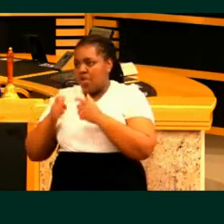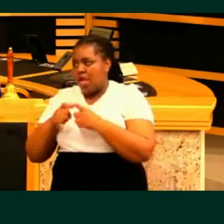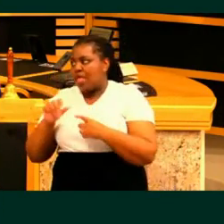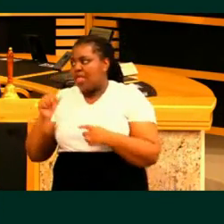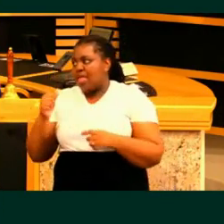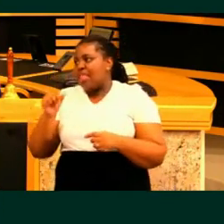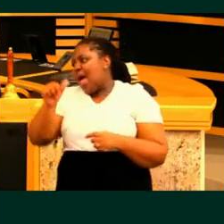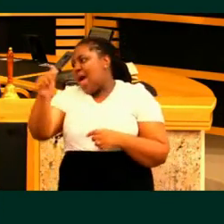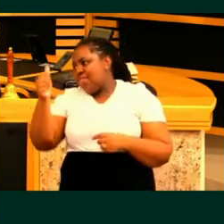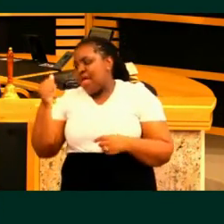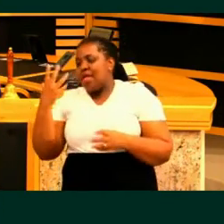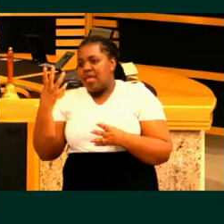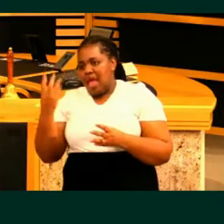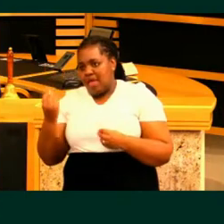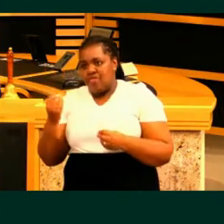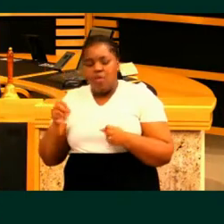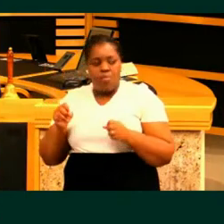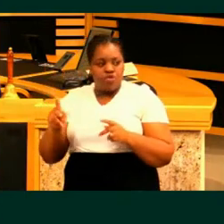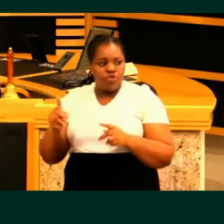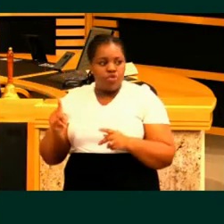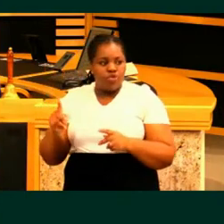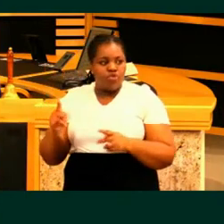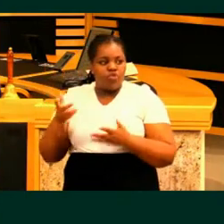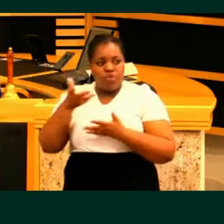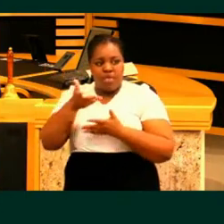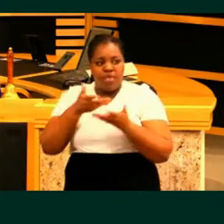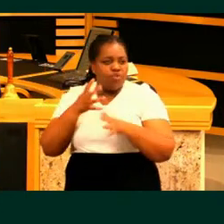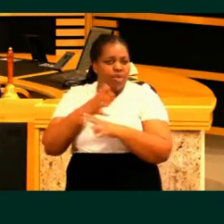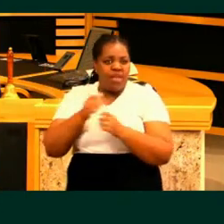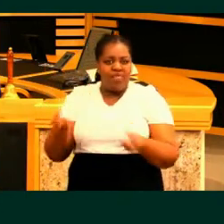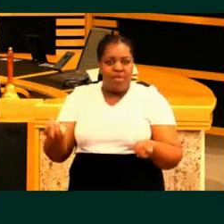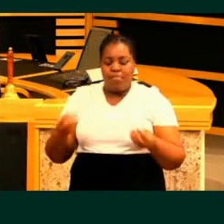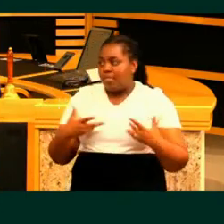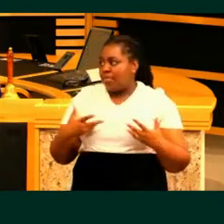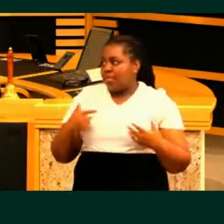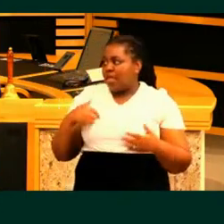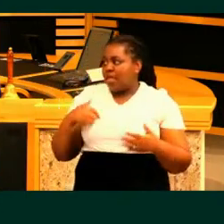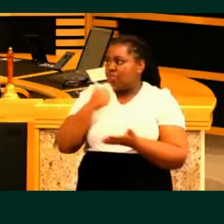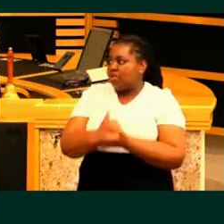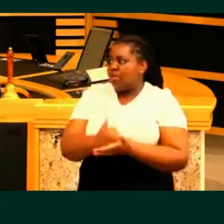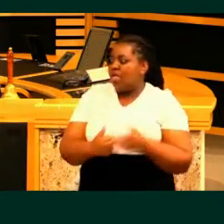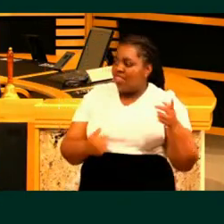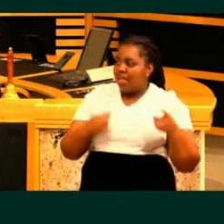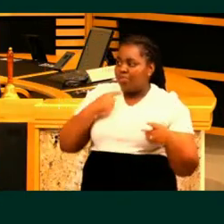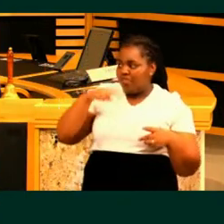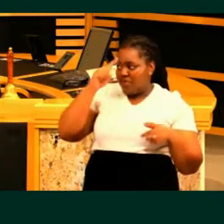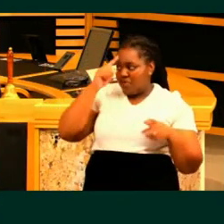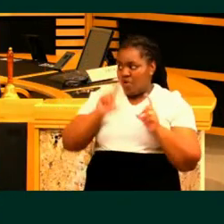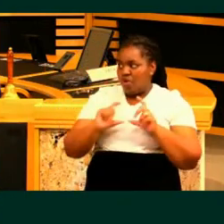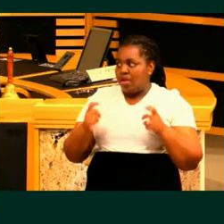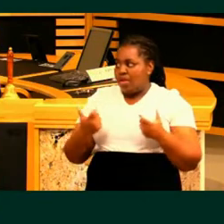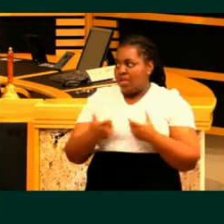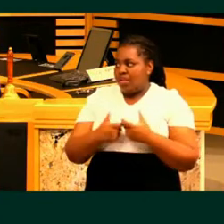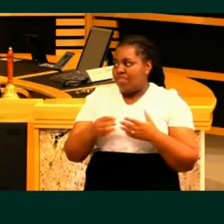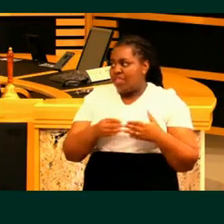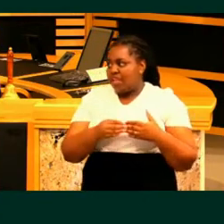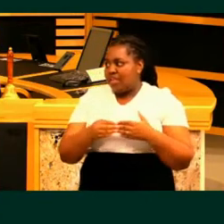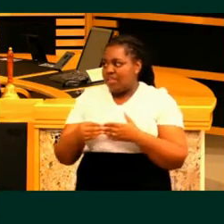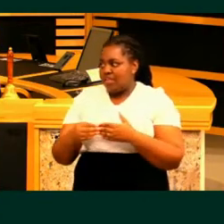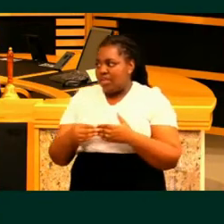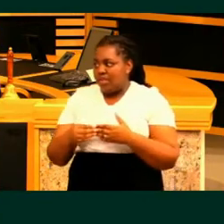an opportunity to engage we never had that opportunity I'm sitting in that portfolio committee under the leadership of